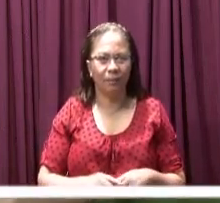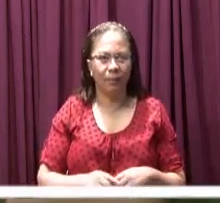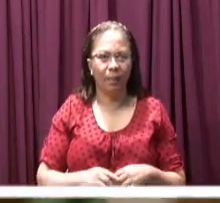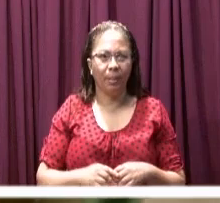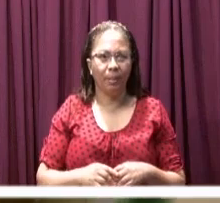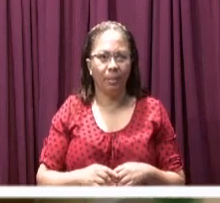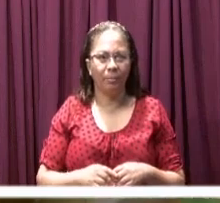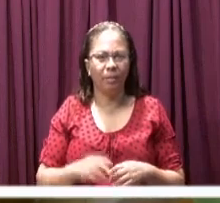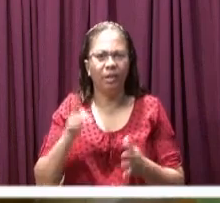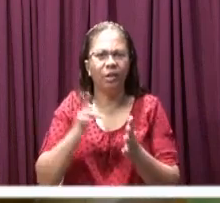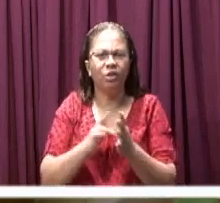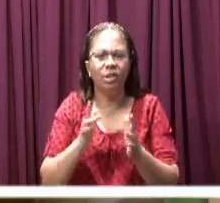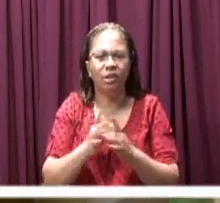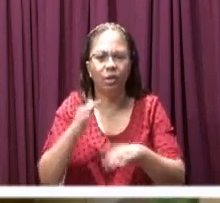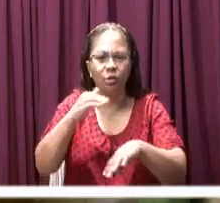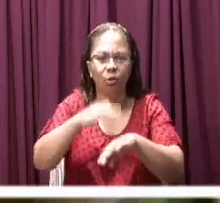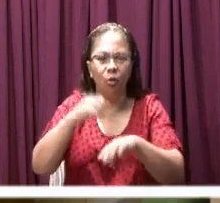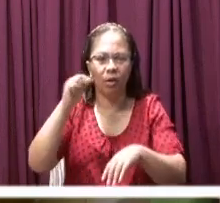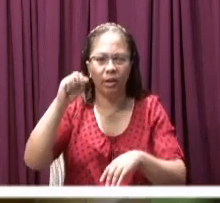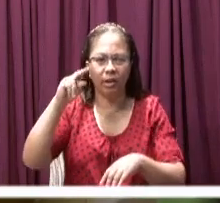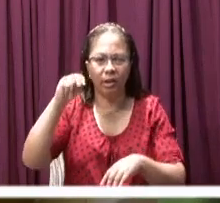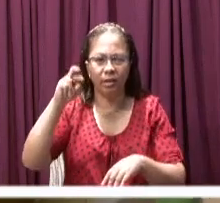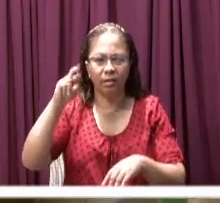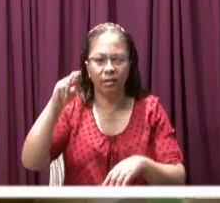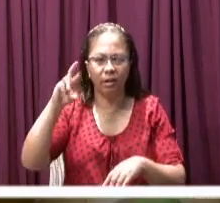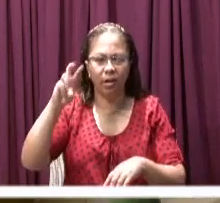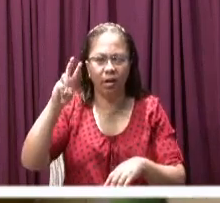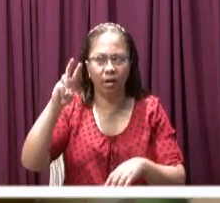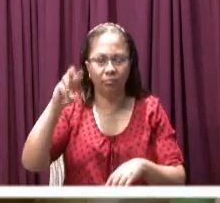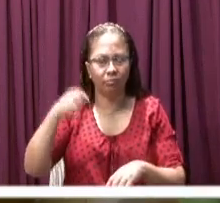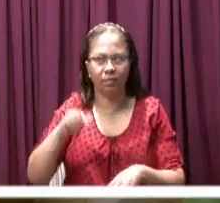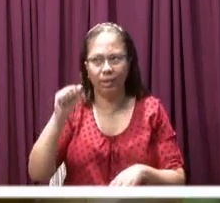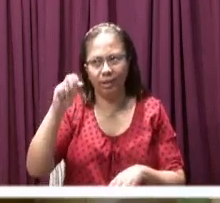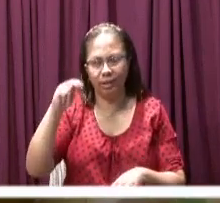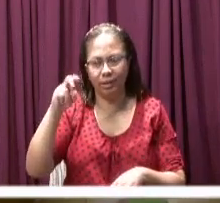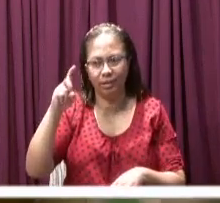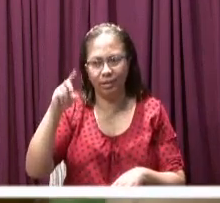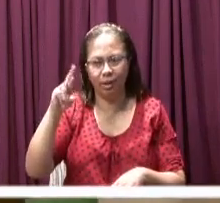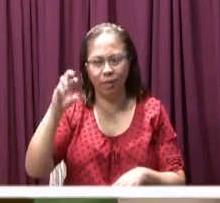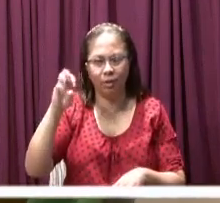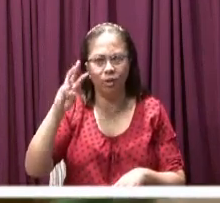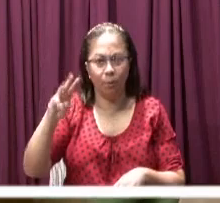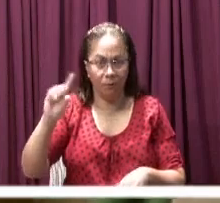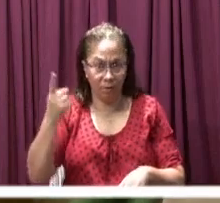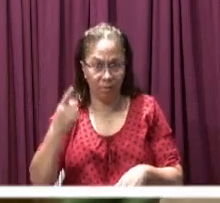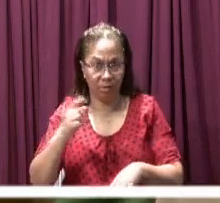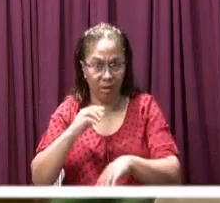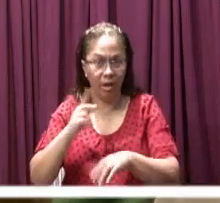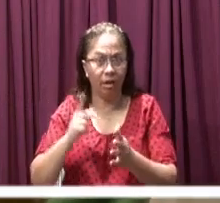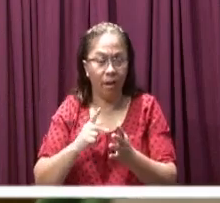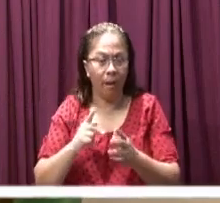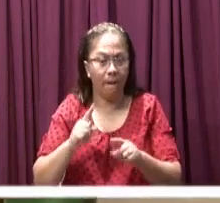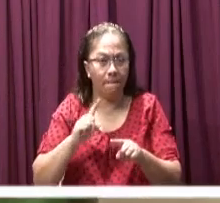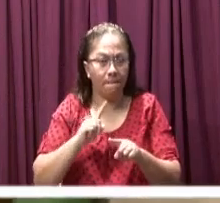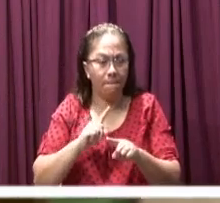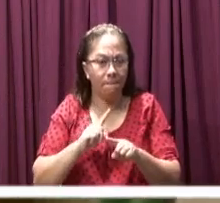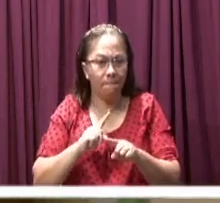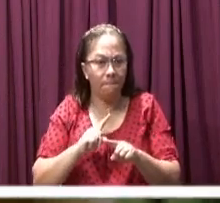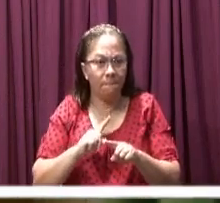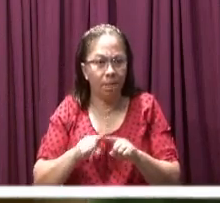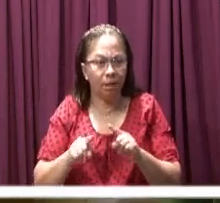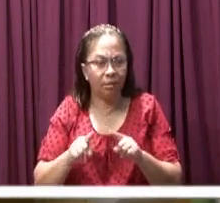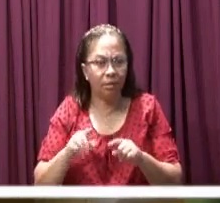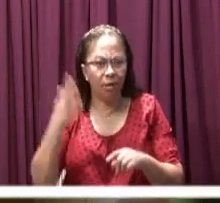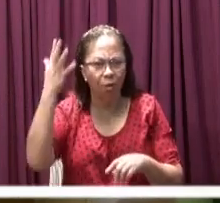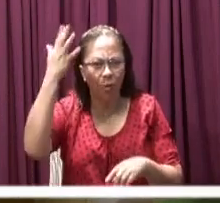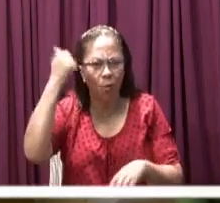called by Jesus, not Peter. It was Andrew. So why first Peter? Because Peter is